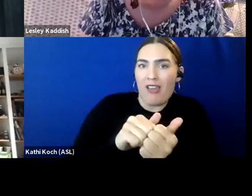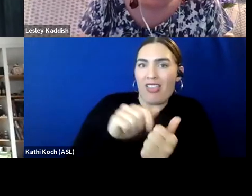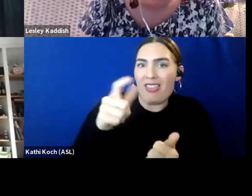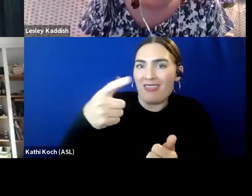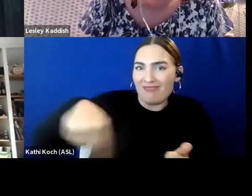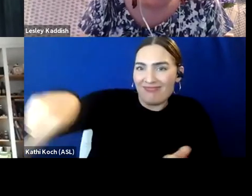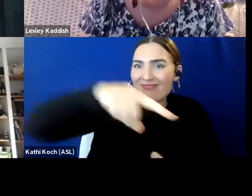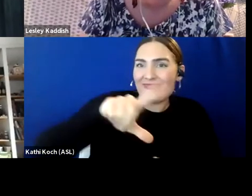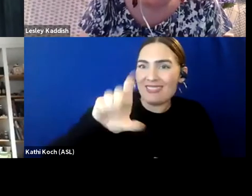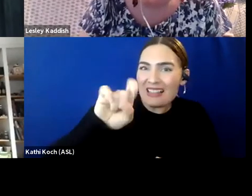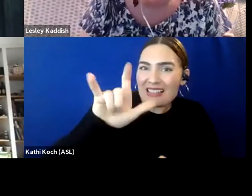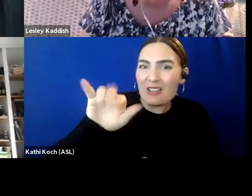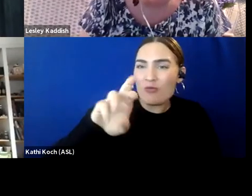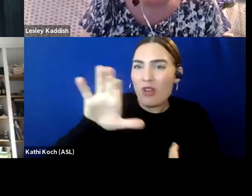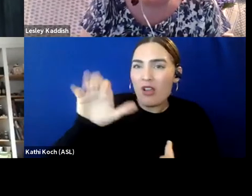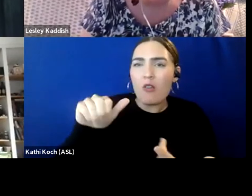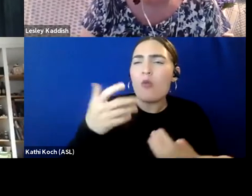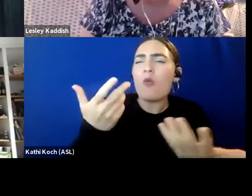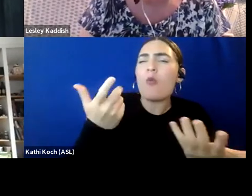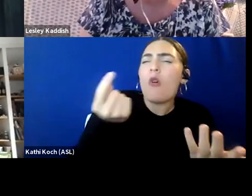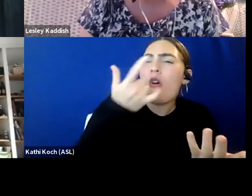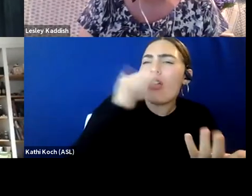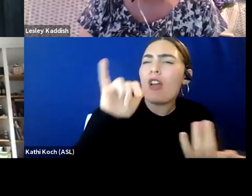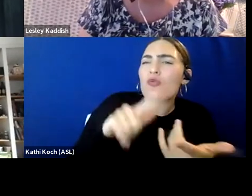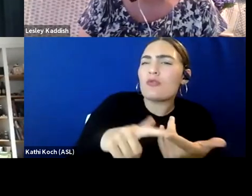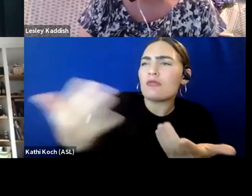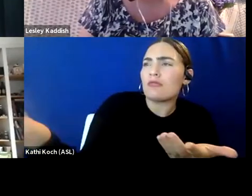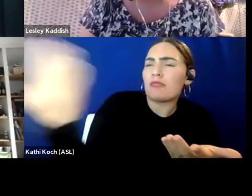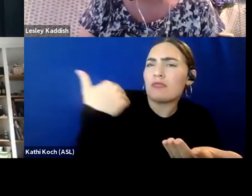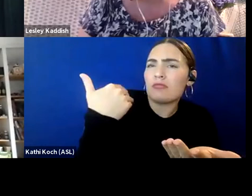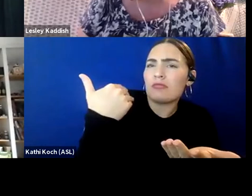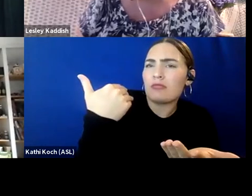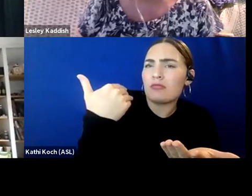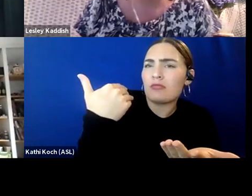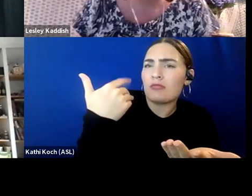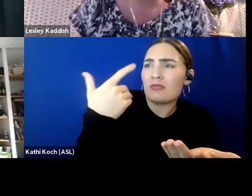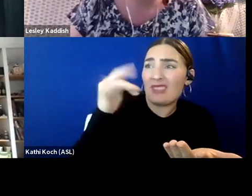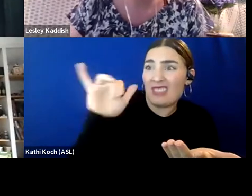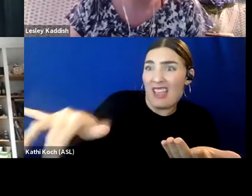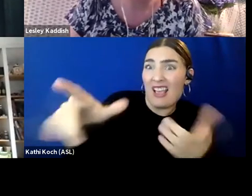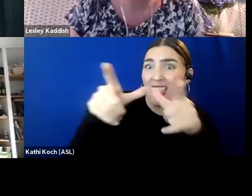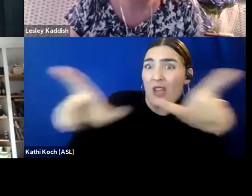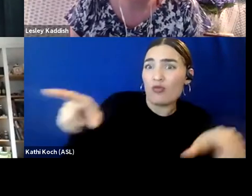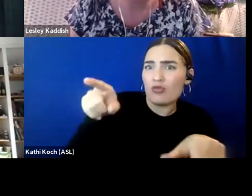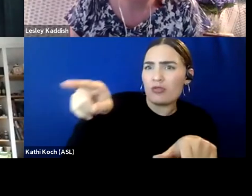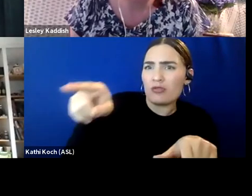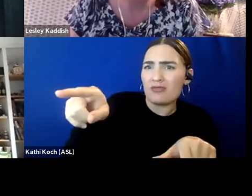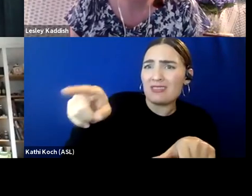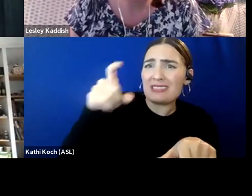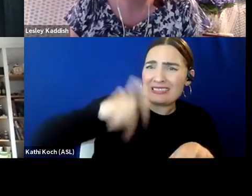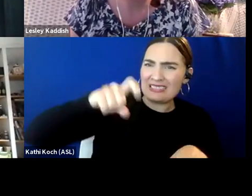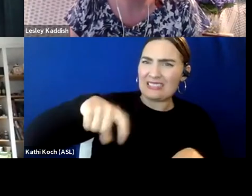like to invite someone inside a language that is very often considered in need of